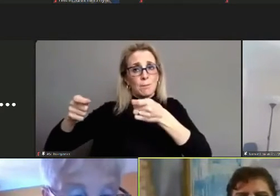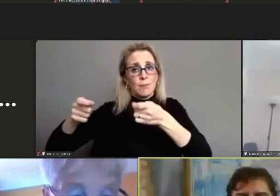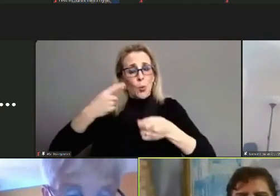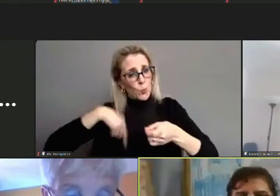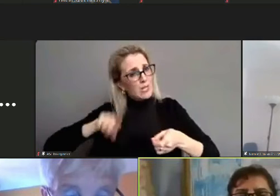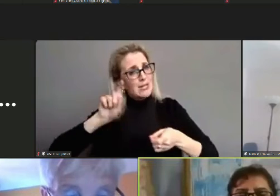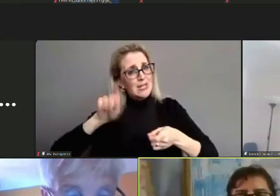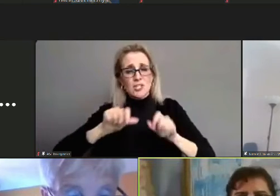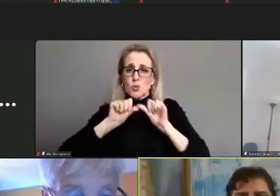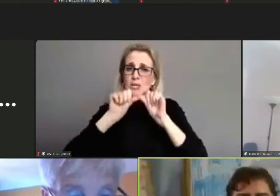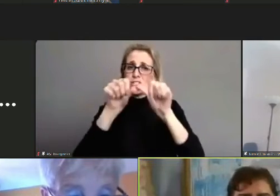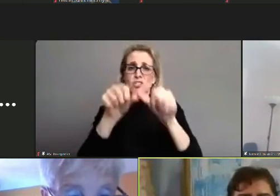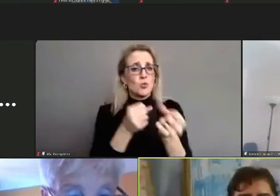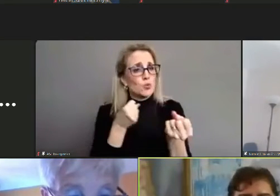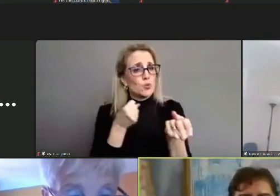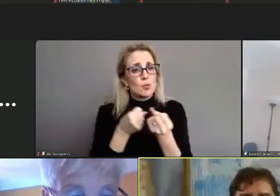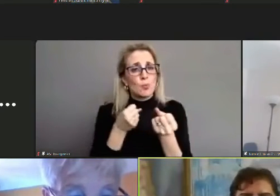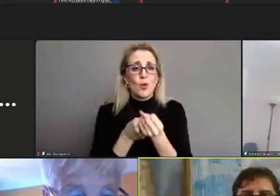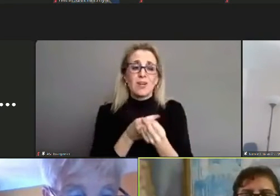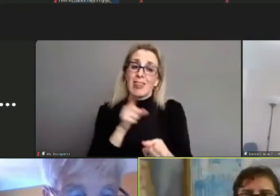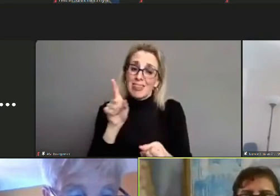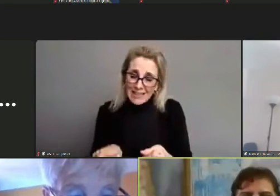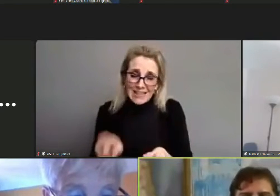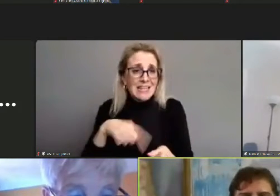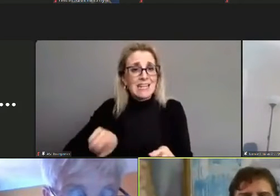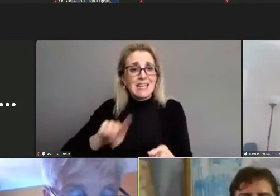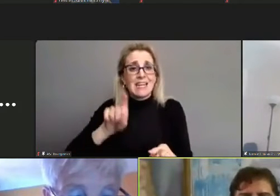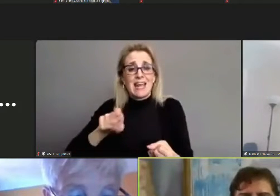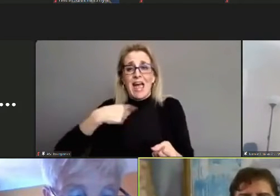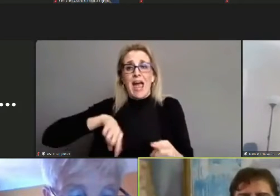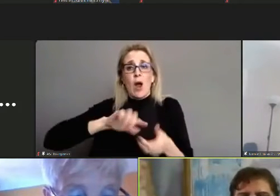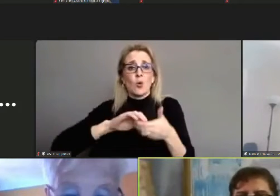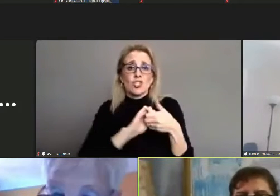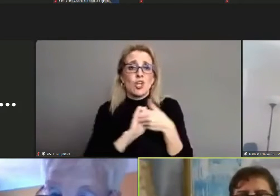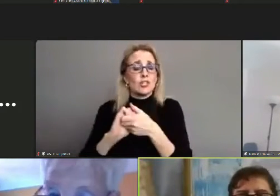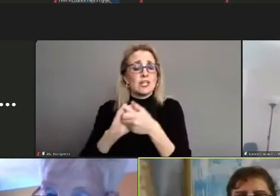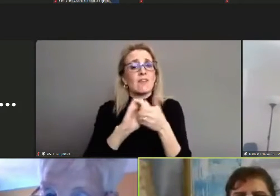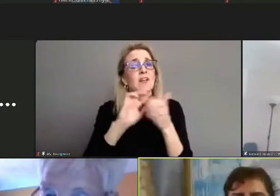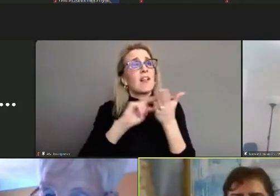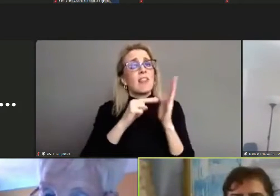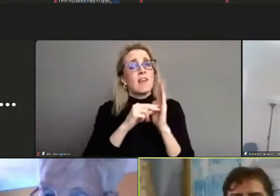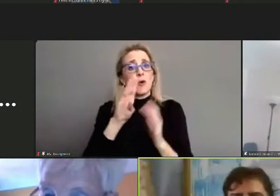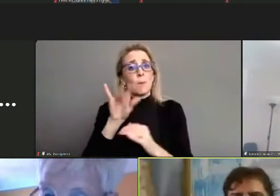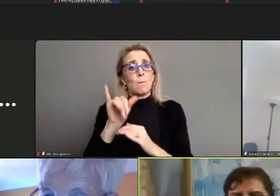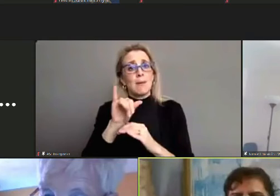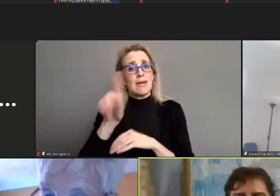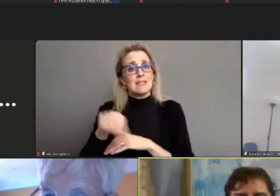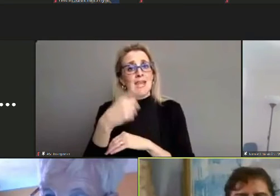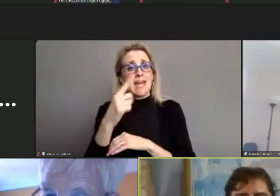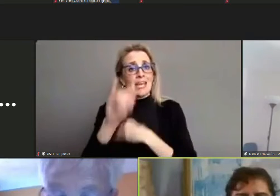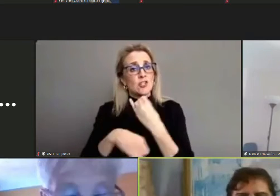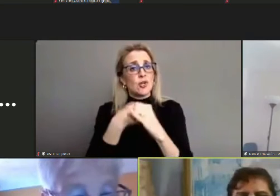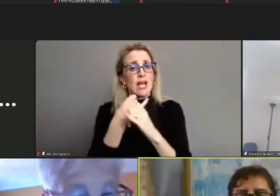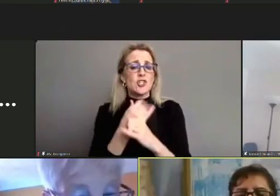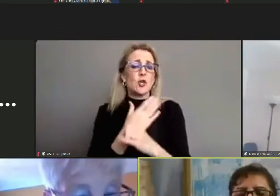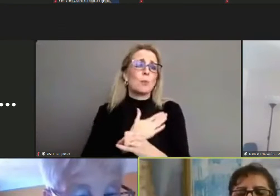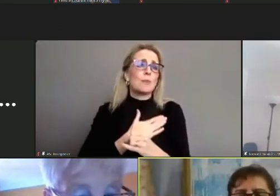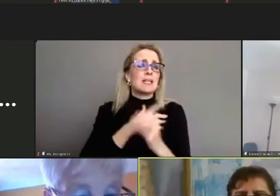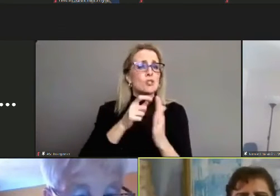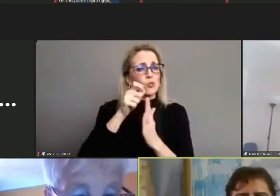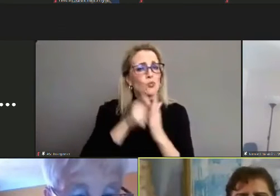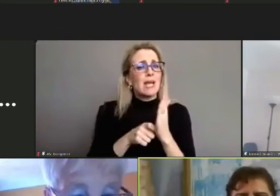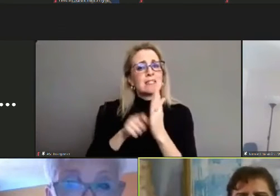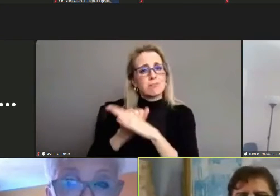support and solidarity. Therefore, on May Day, International Worker Day, please write to the International